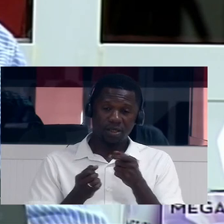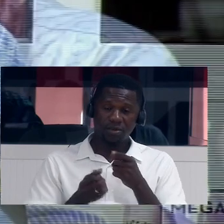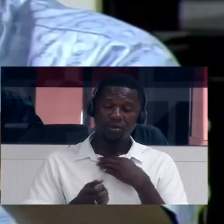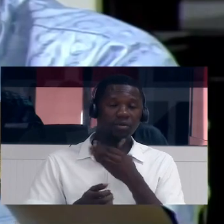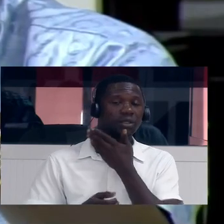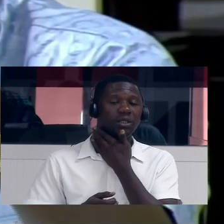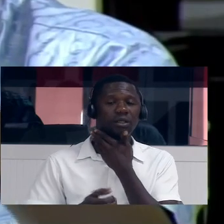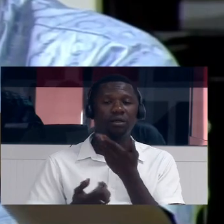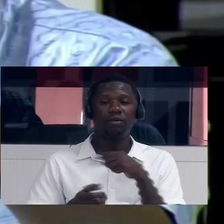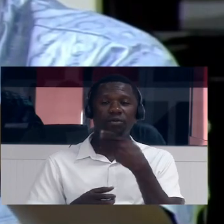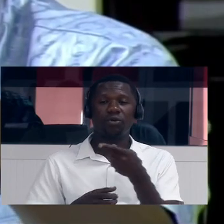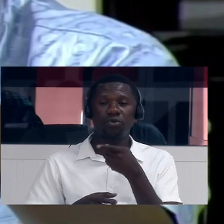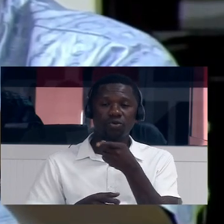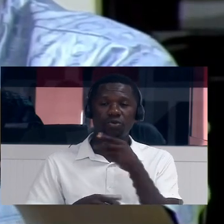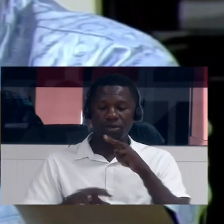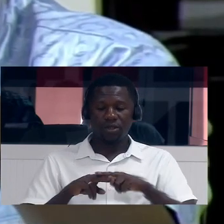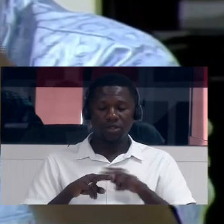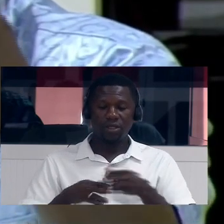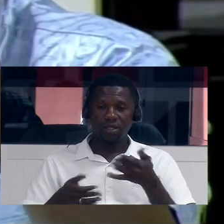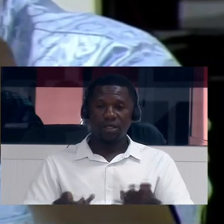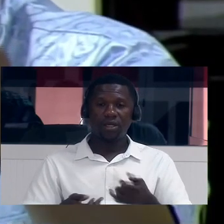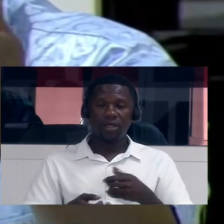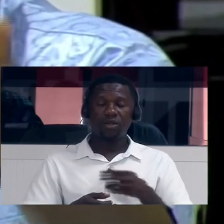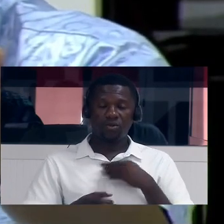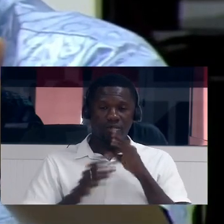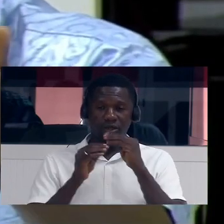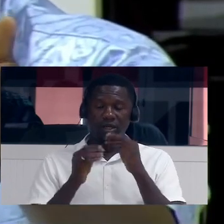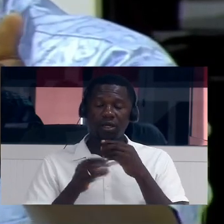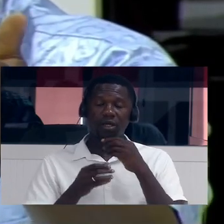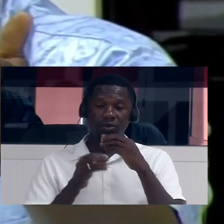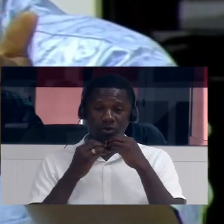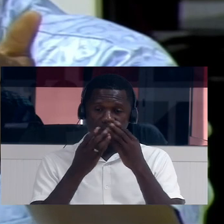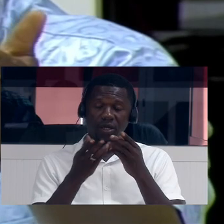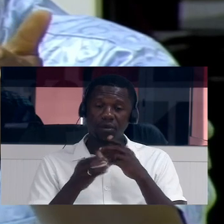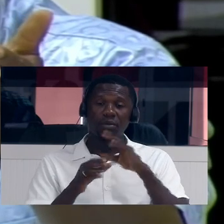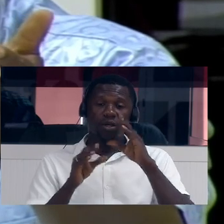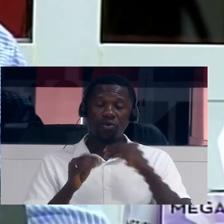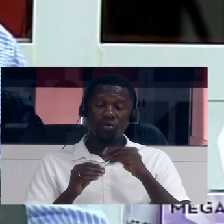easy for you sitting here to say, I did all I could.